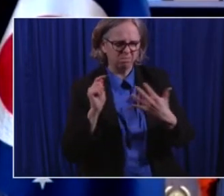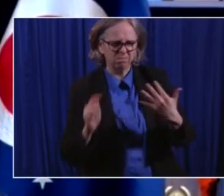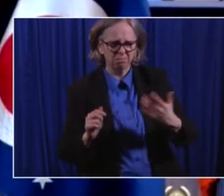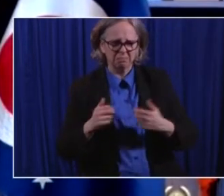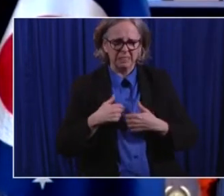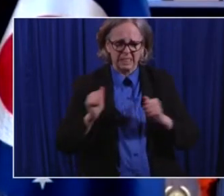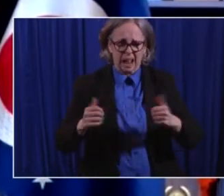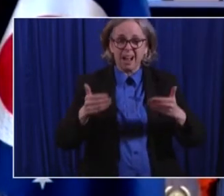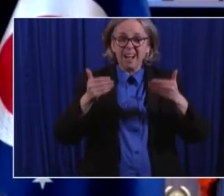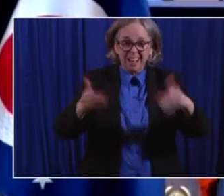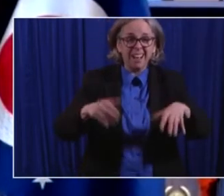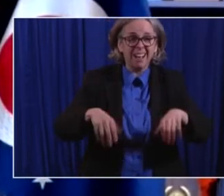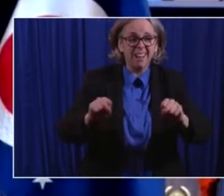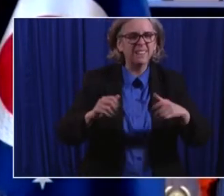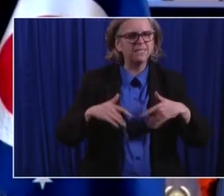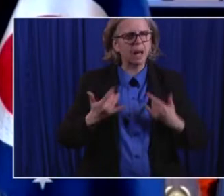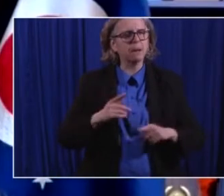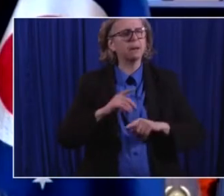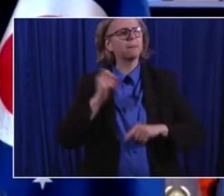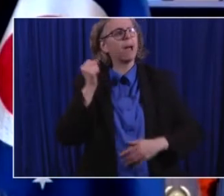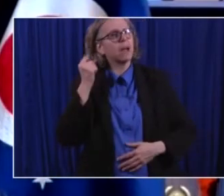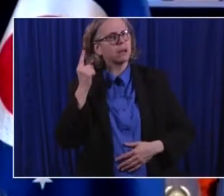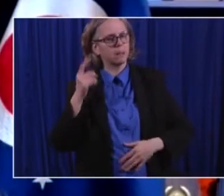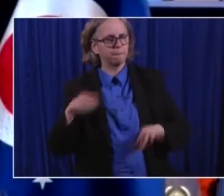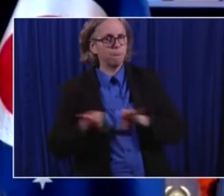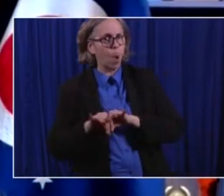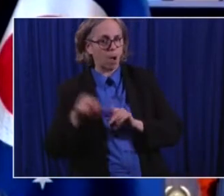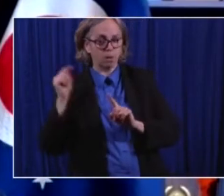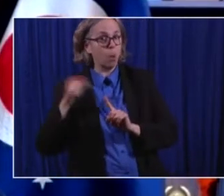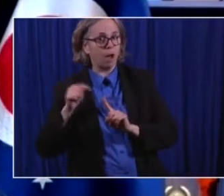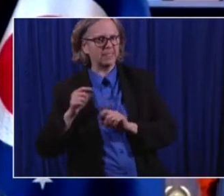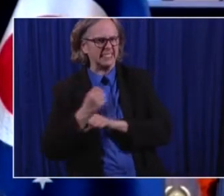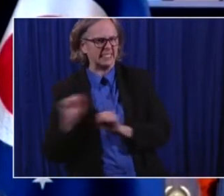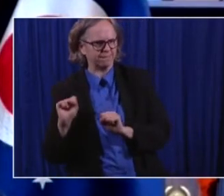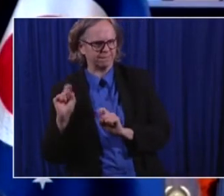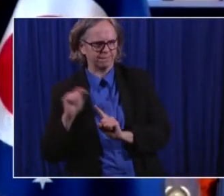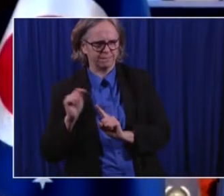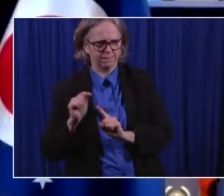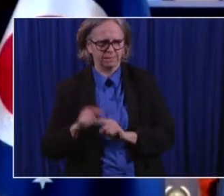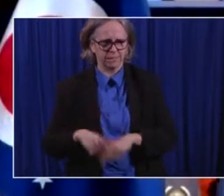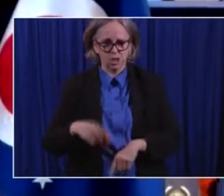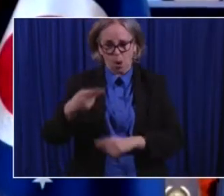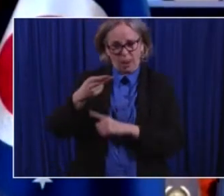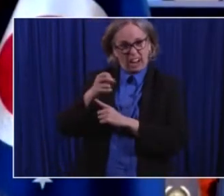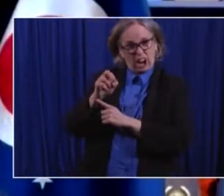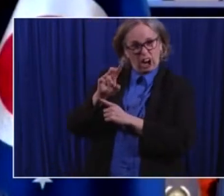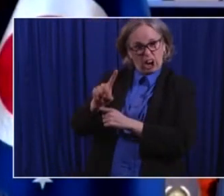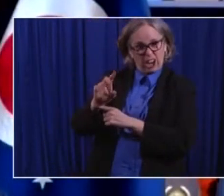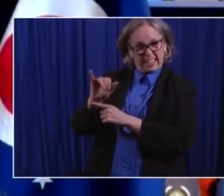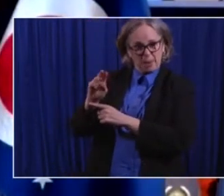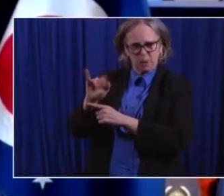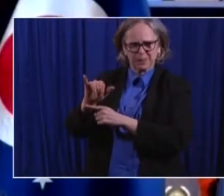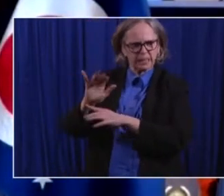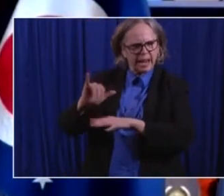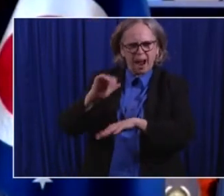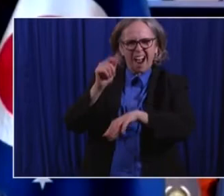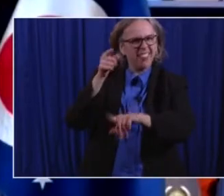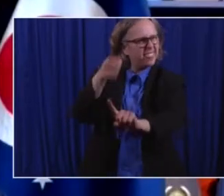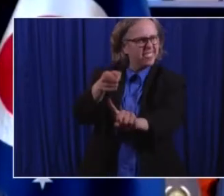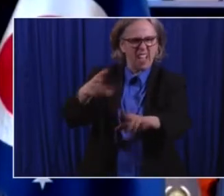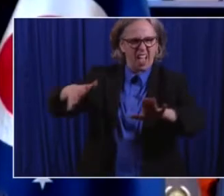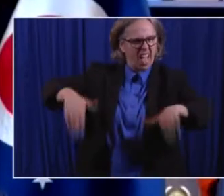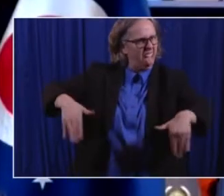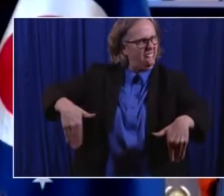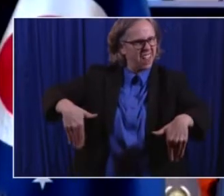there yet with the vaccine. And this is, this is an incentive for everybody to want to get the vaccine, because we watch these, when